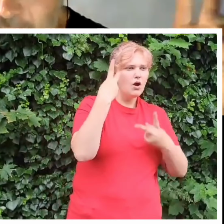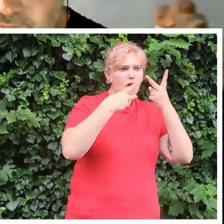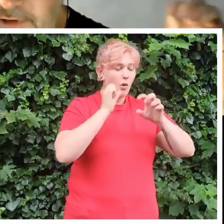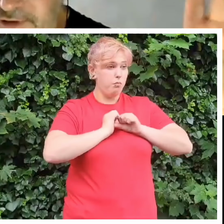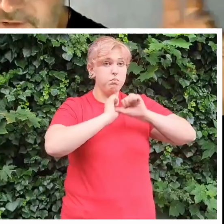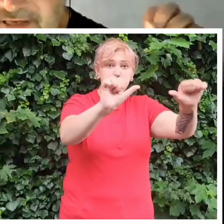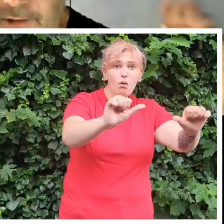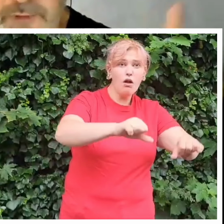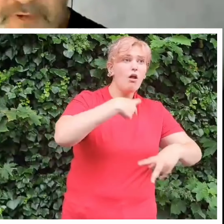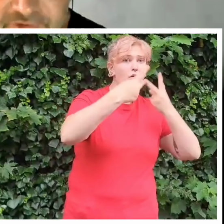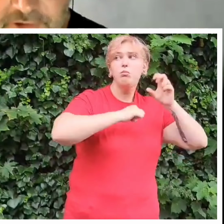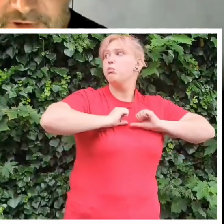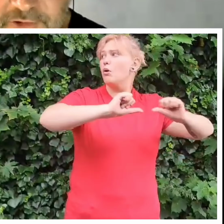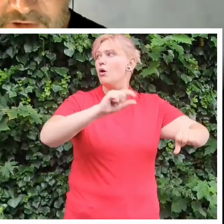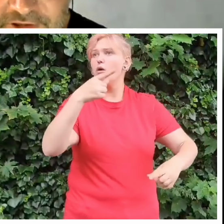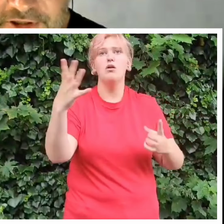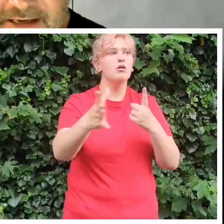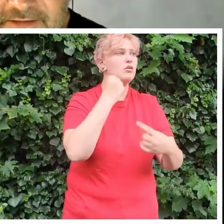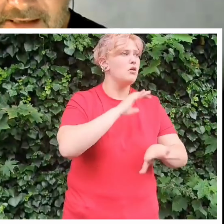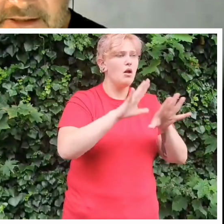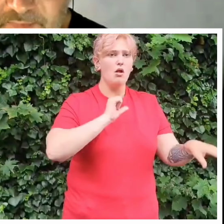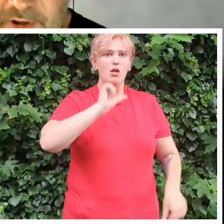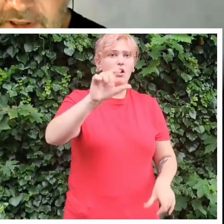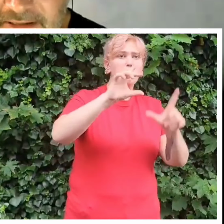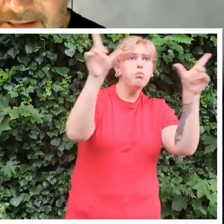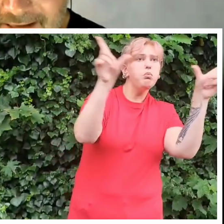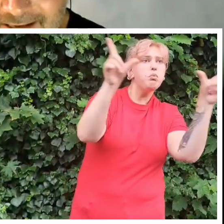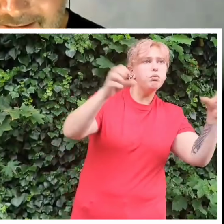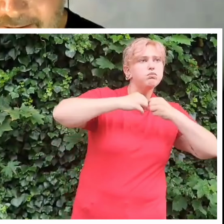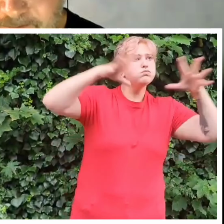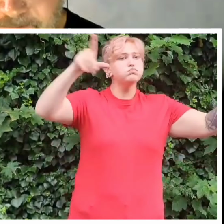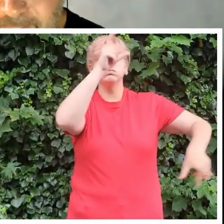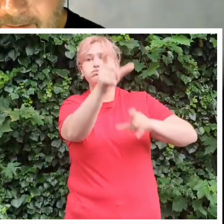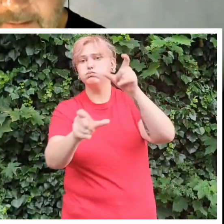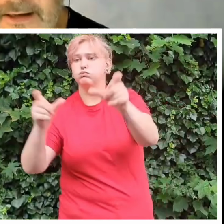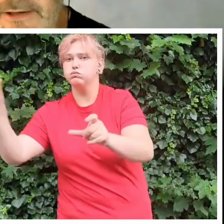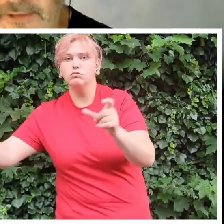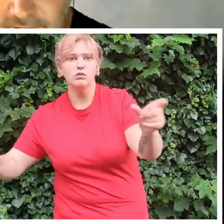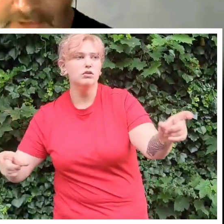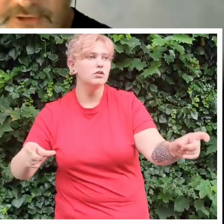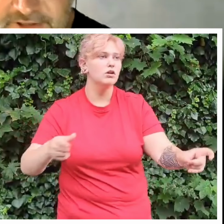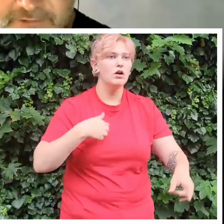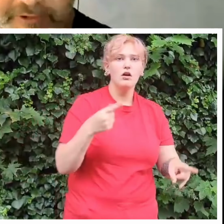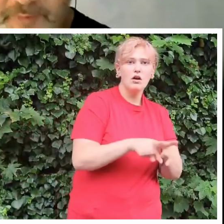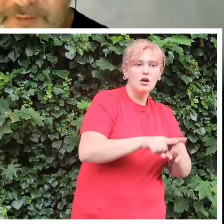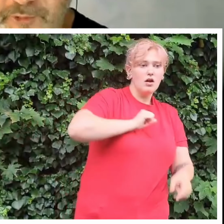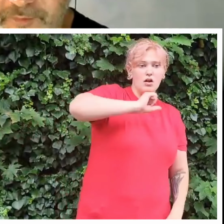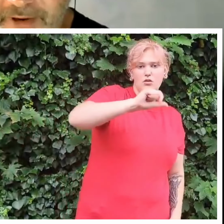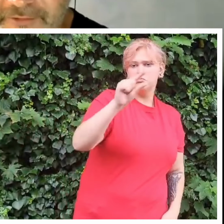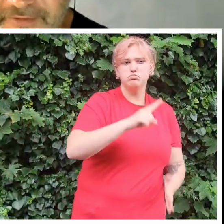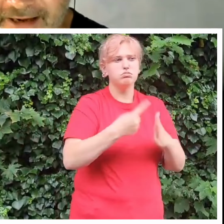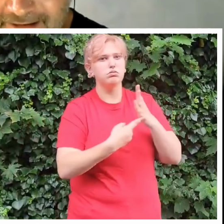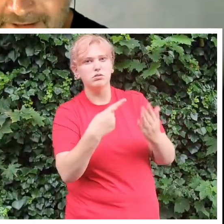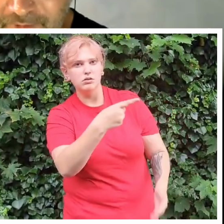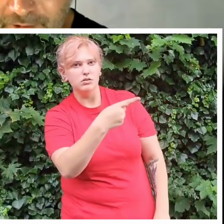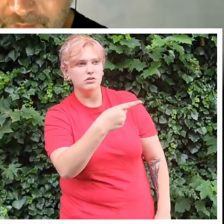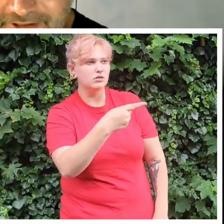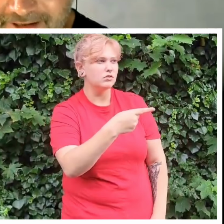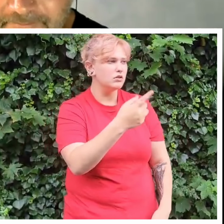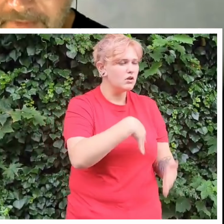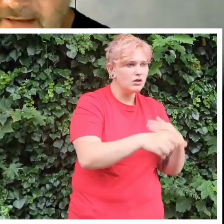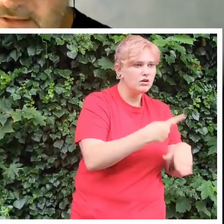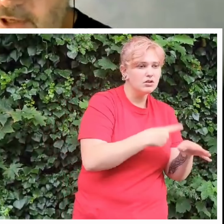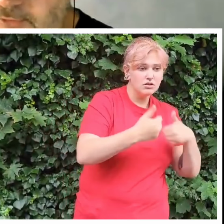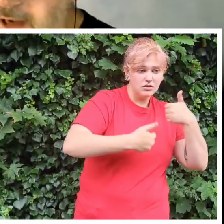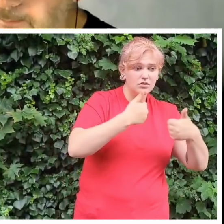song's out, the song's out, but we've chosen not to share the links publicly yet. And I'd like you to share a little bit more about that in a moment,